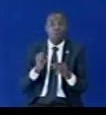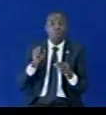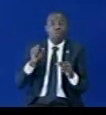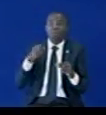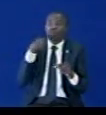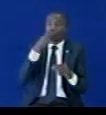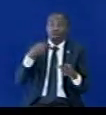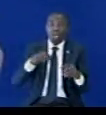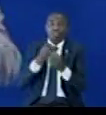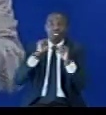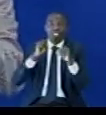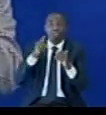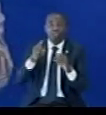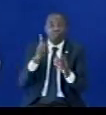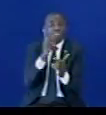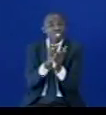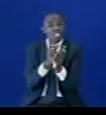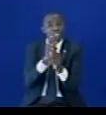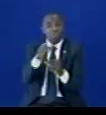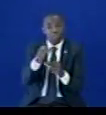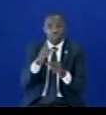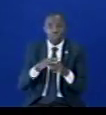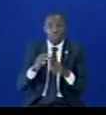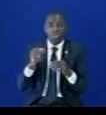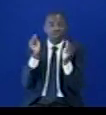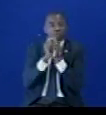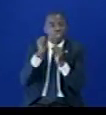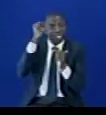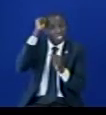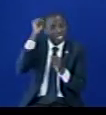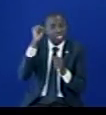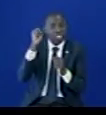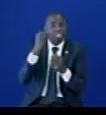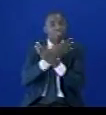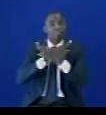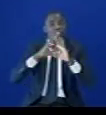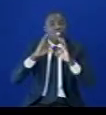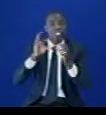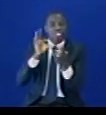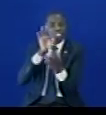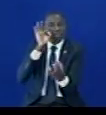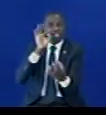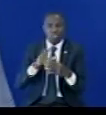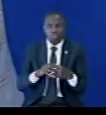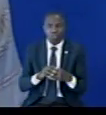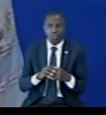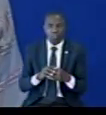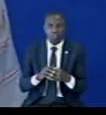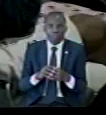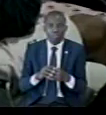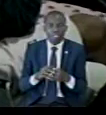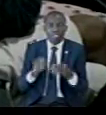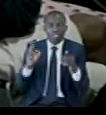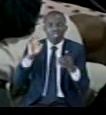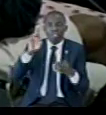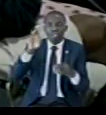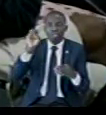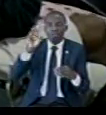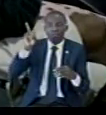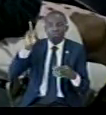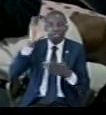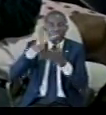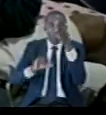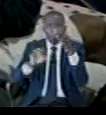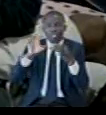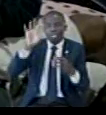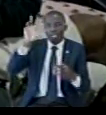you upholds you with his free spirit. Revelation chapter 3,